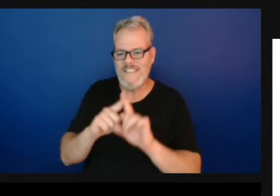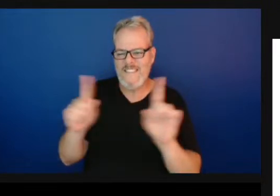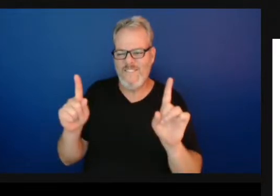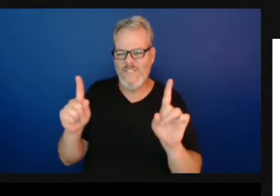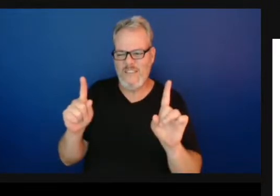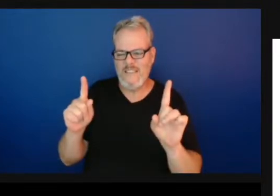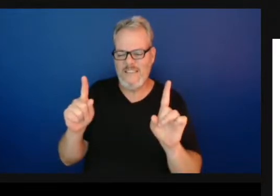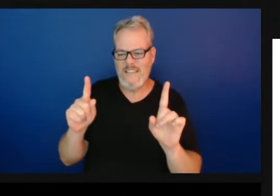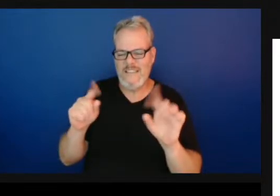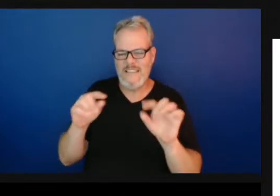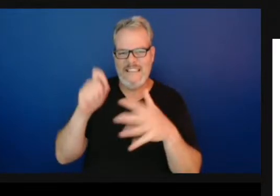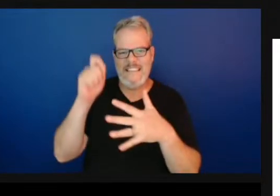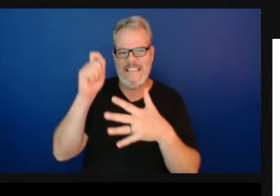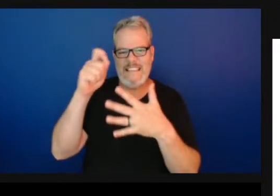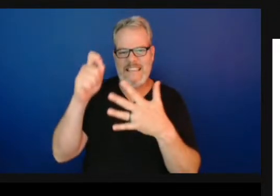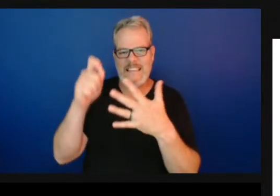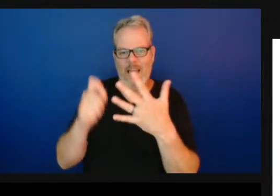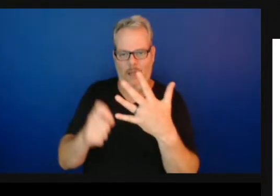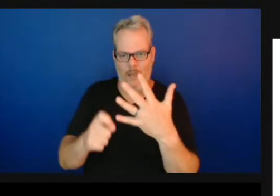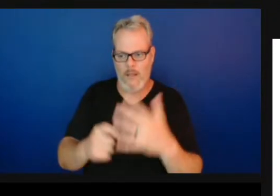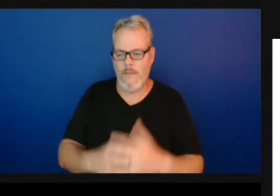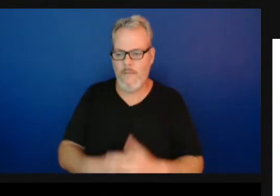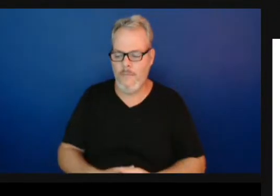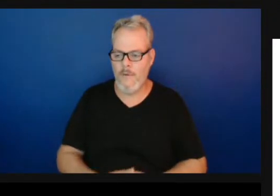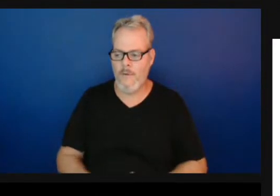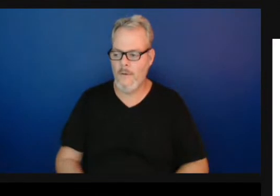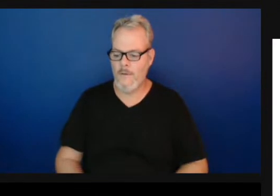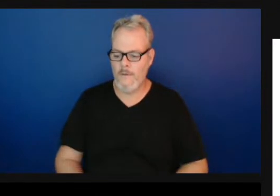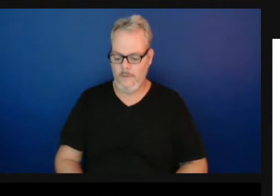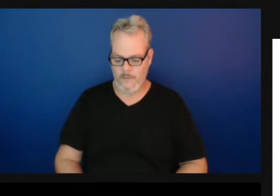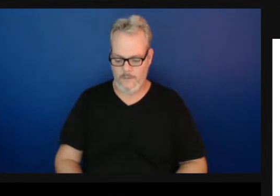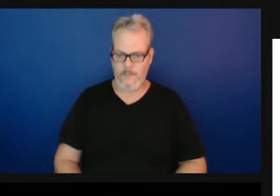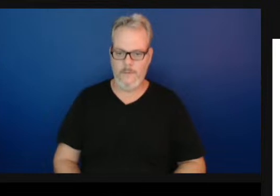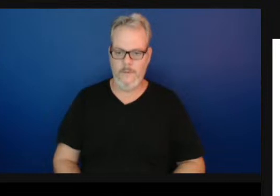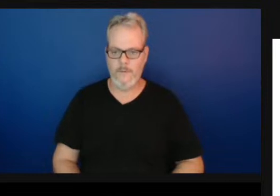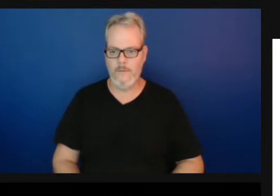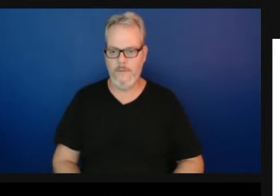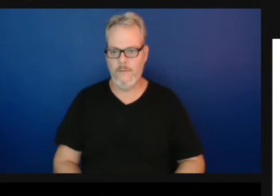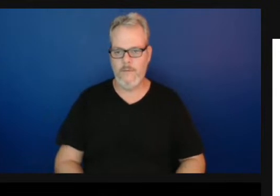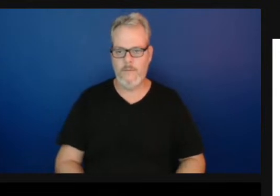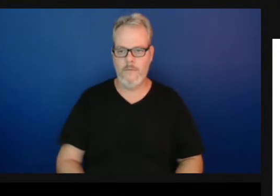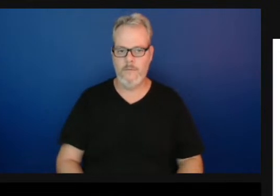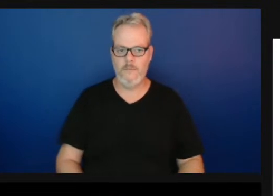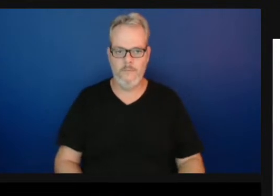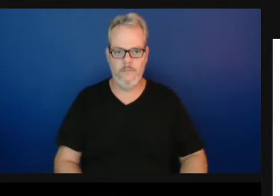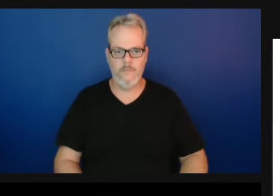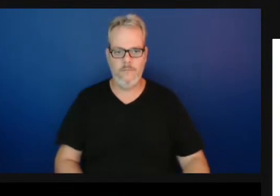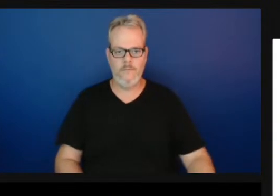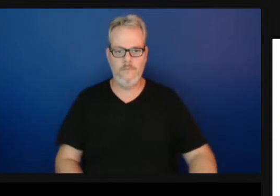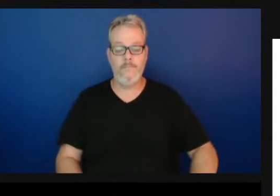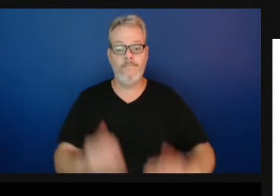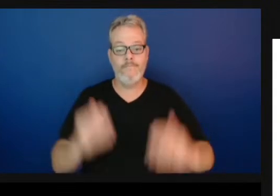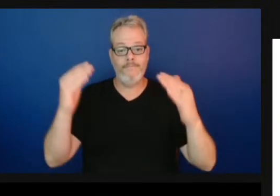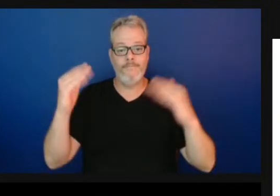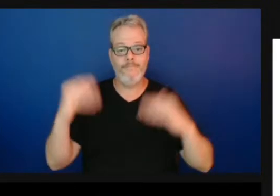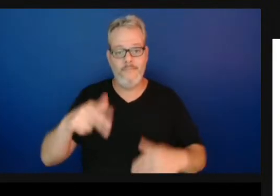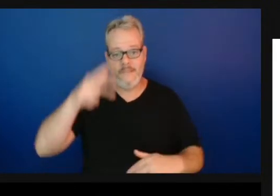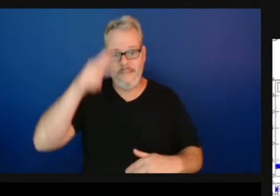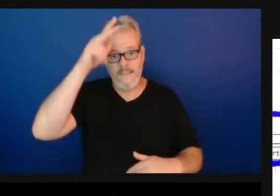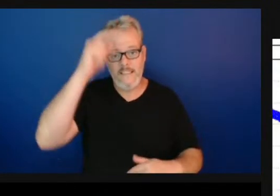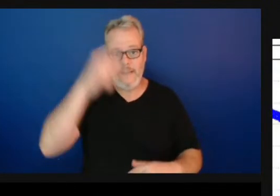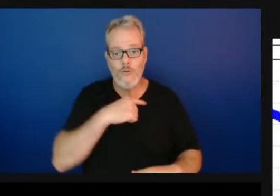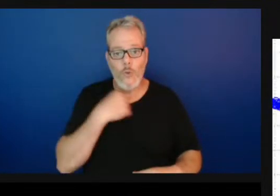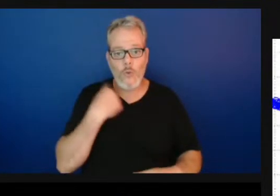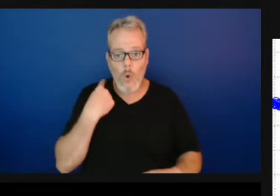detail in the data here. So that's Puhimau. If we go a little bit further south, Devil's Throat. Devil's